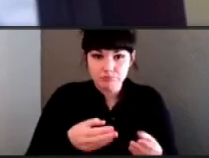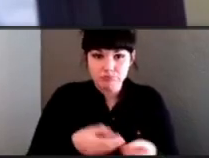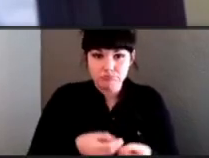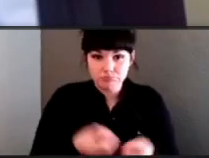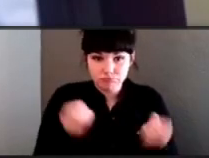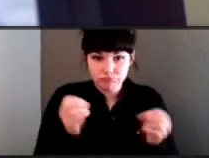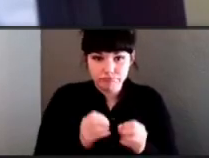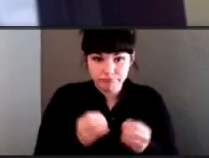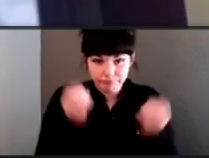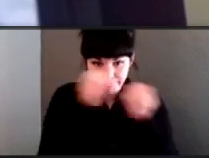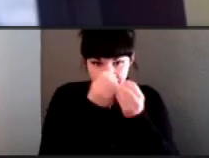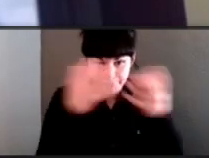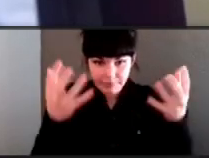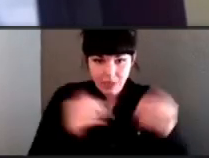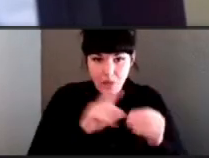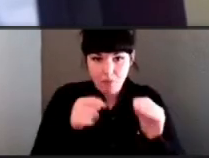of